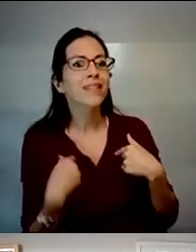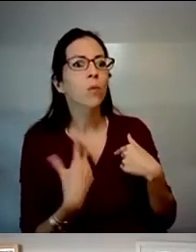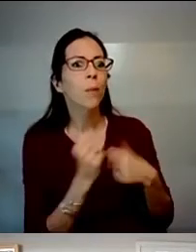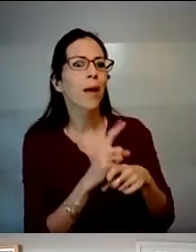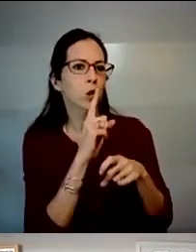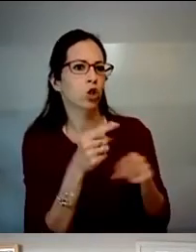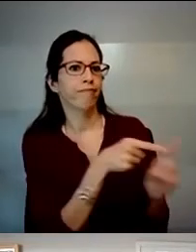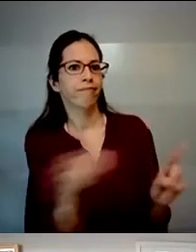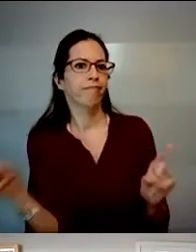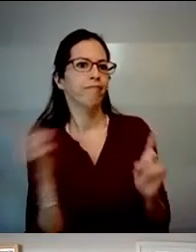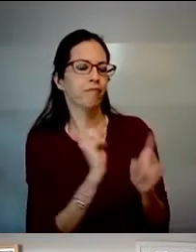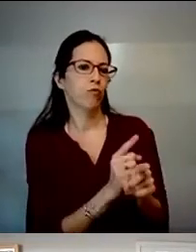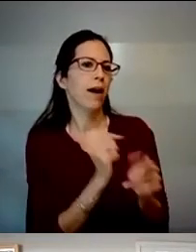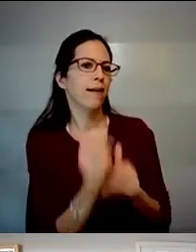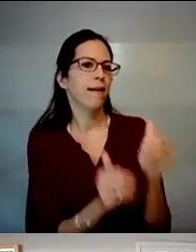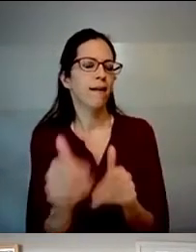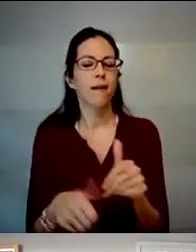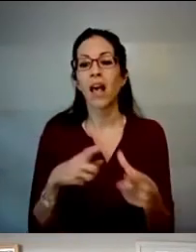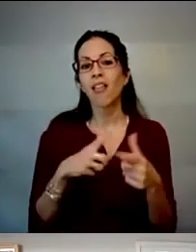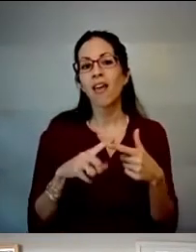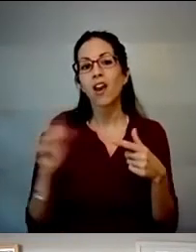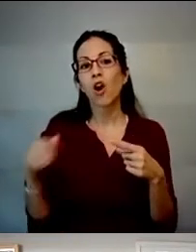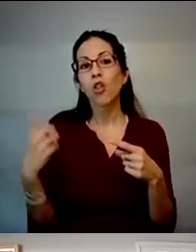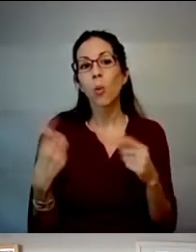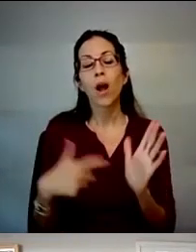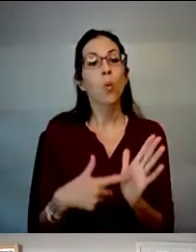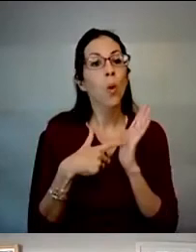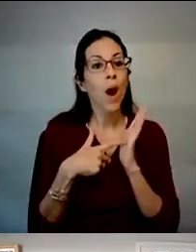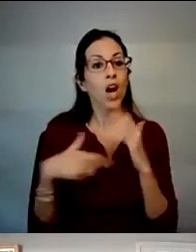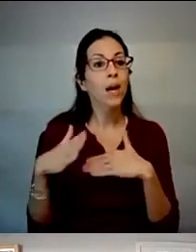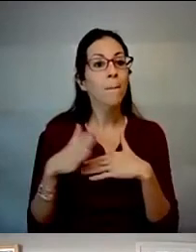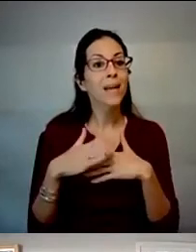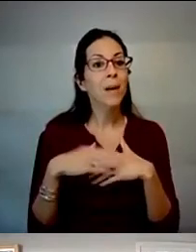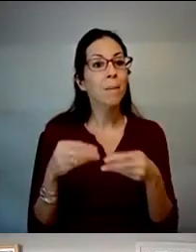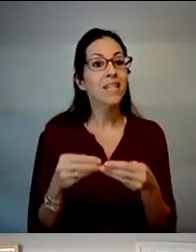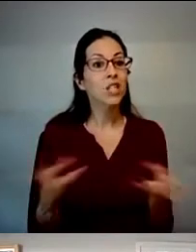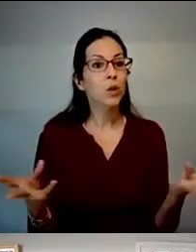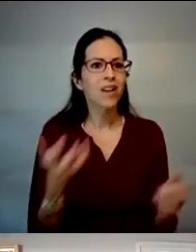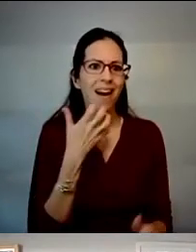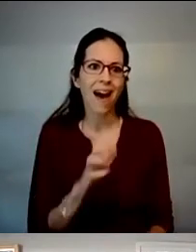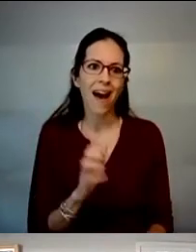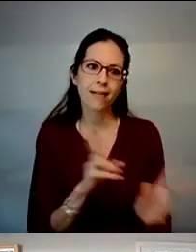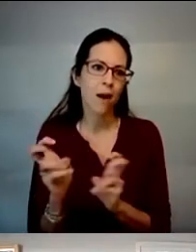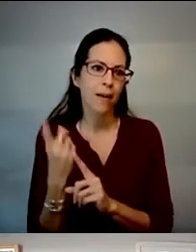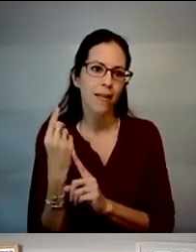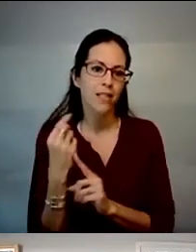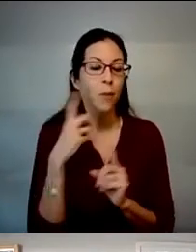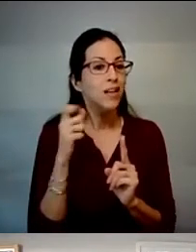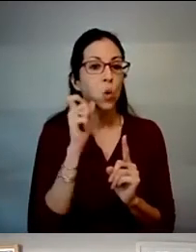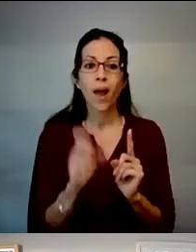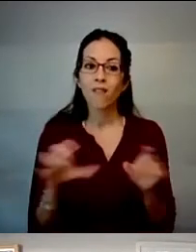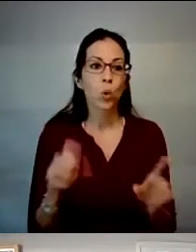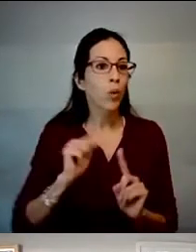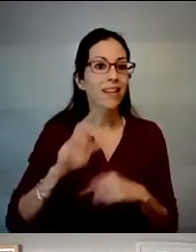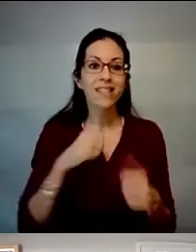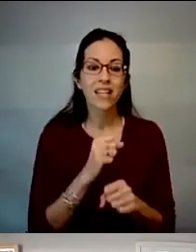then the other one was required minimum distributions was a hot topic last year too, just because they didn't have to do it last year, but they were planning on what we're going to do